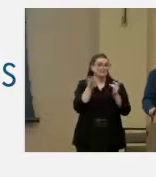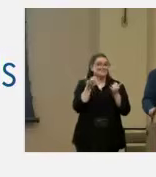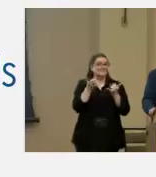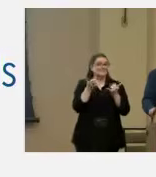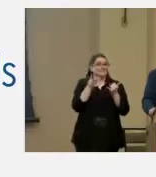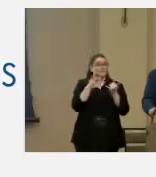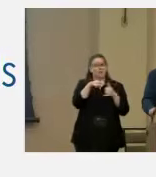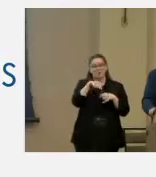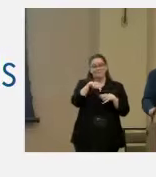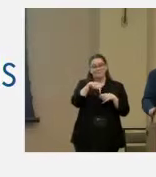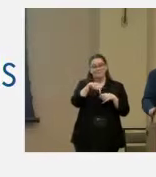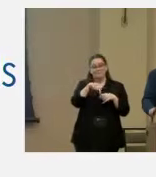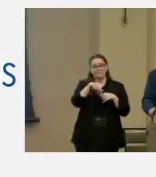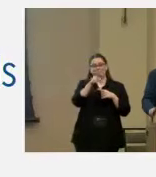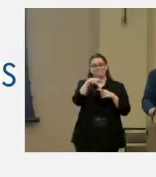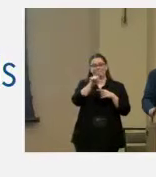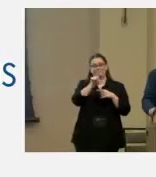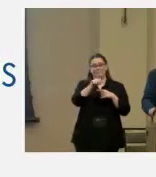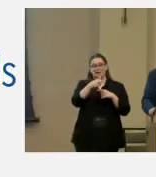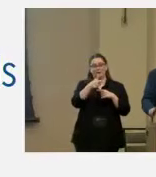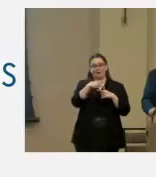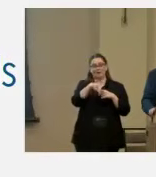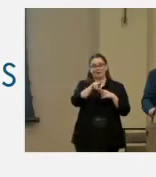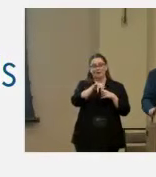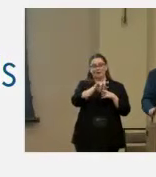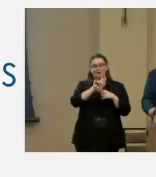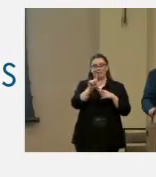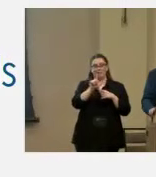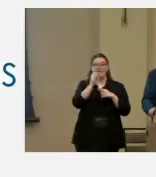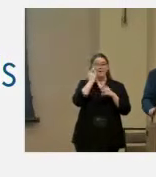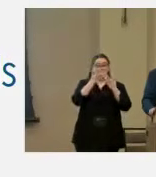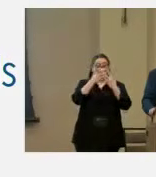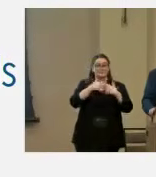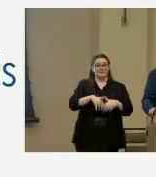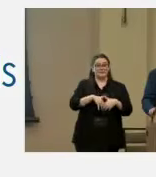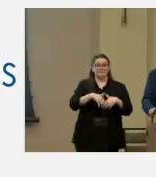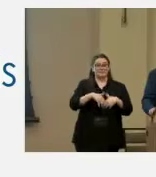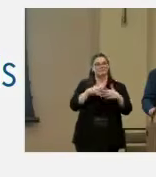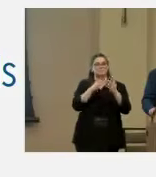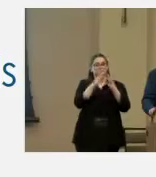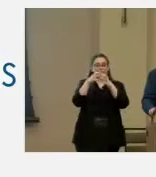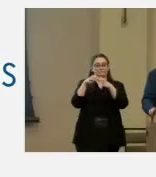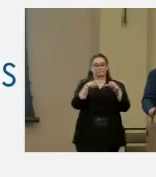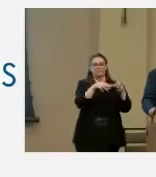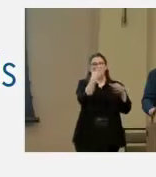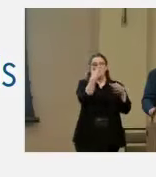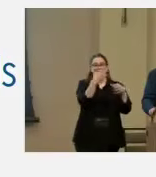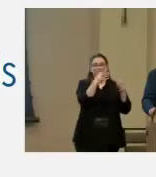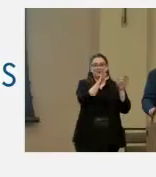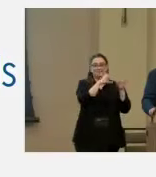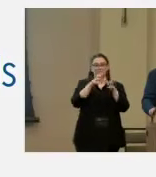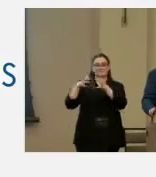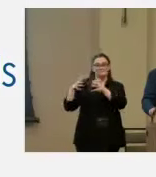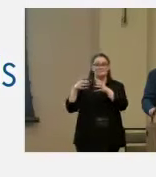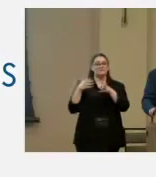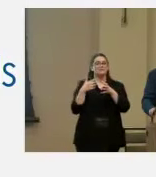that Plaquenil, when it's metabolized, is metabolized into 5 different components. So it's broken